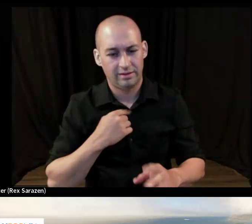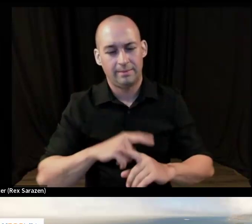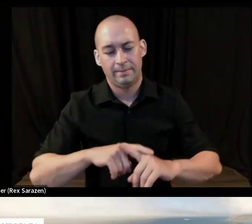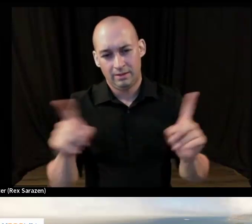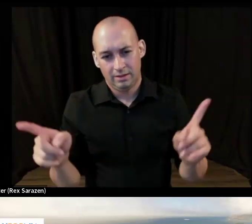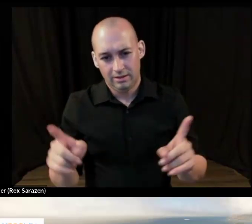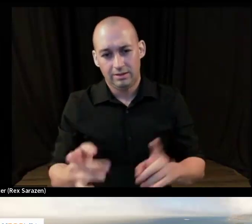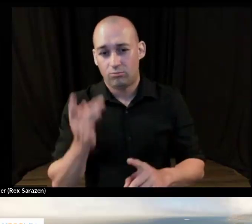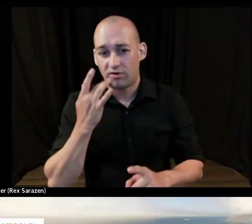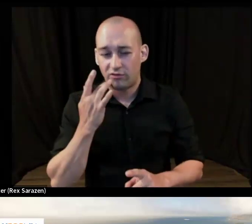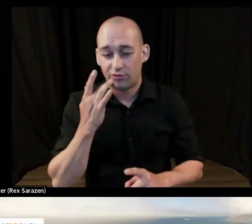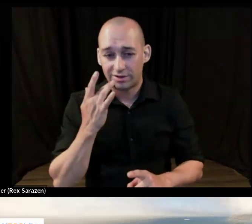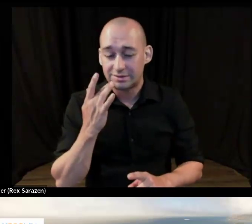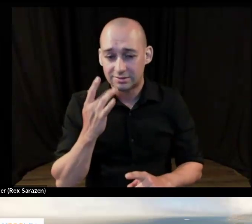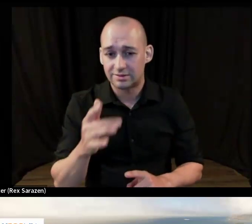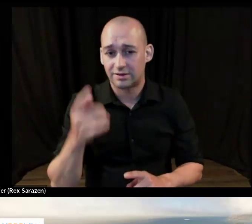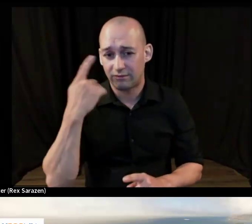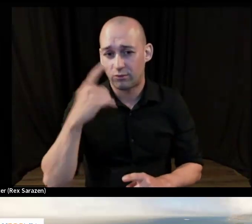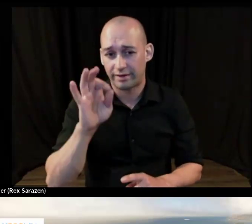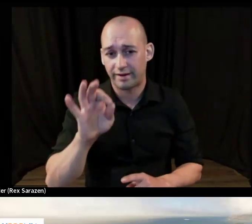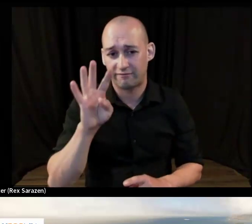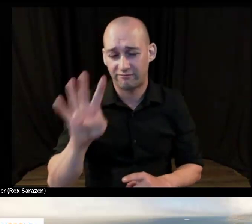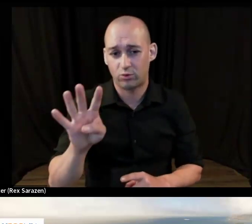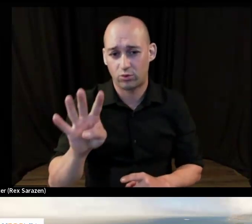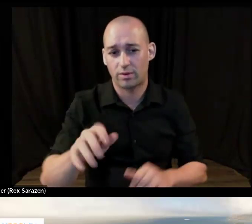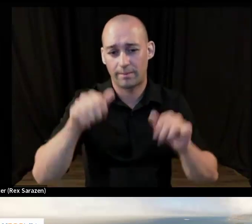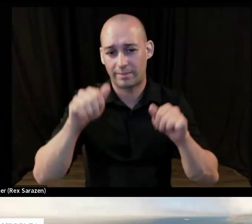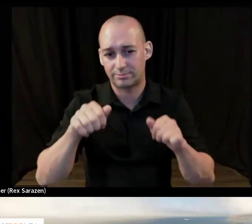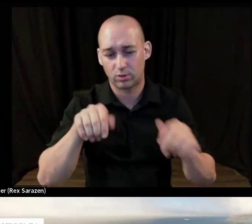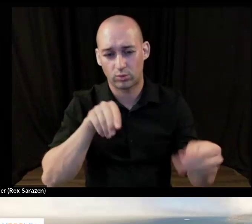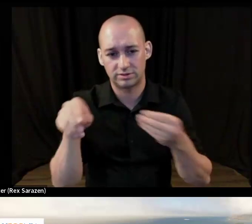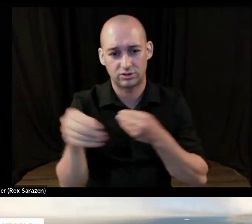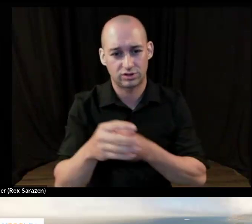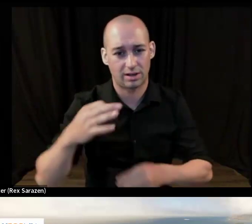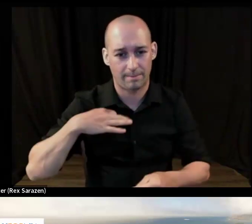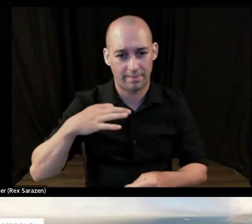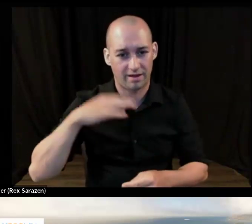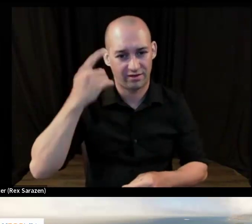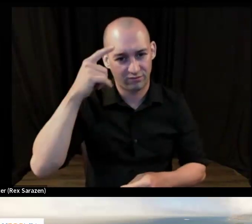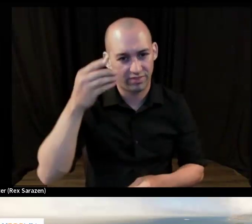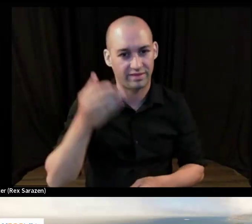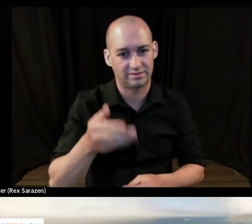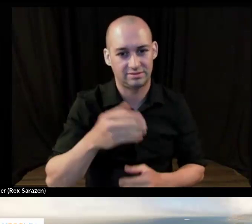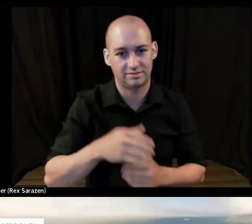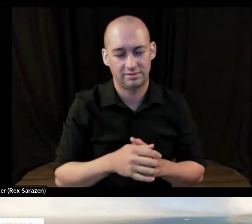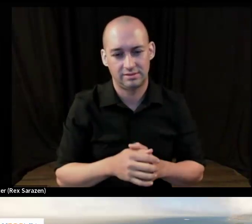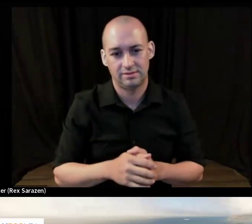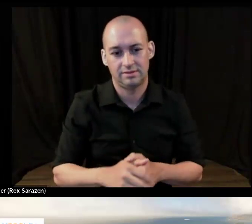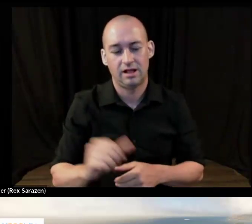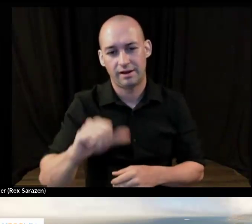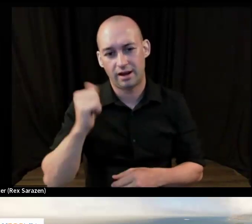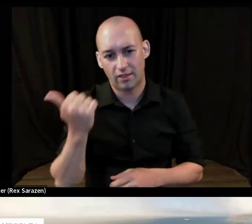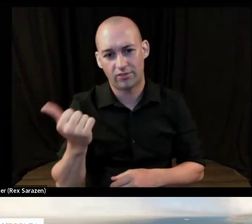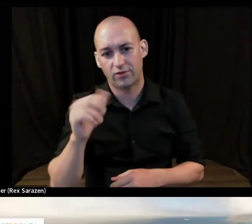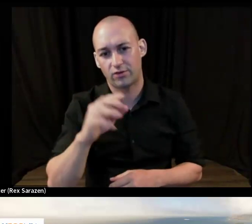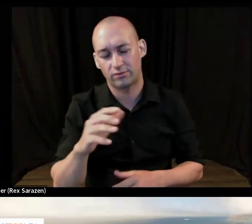a preference, at least through the 94 potential organizations that applied for this, that another lens